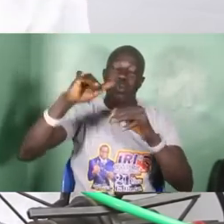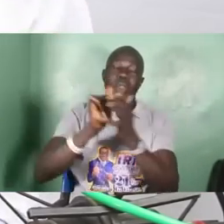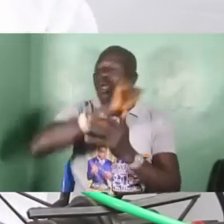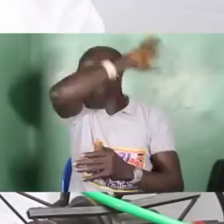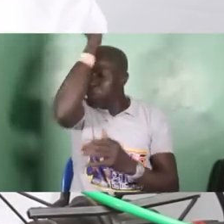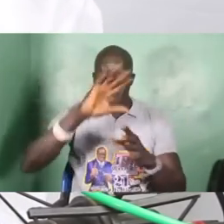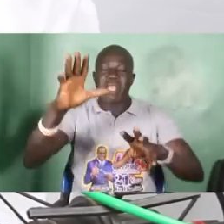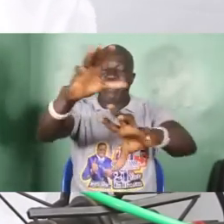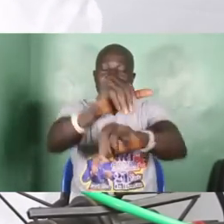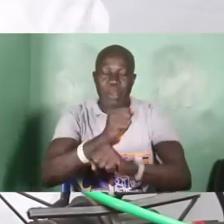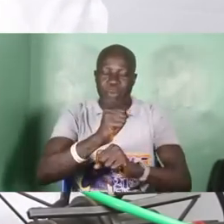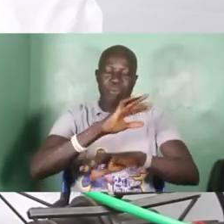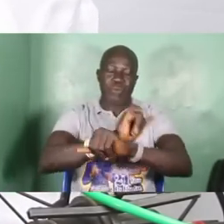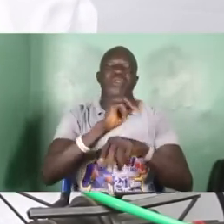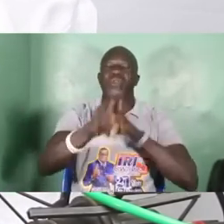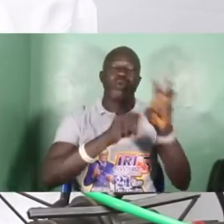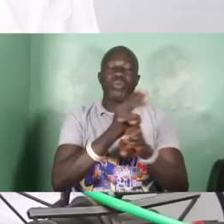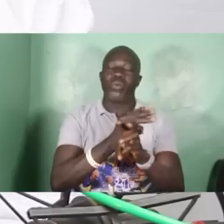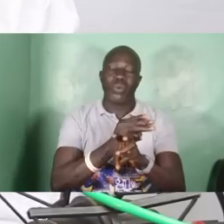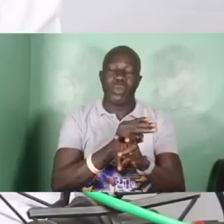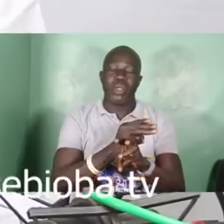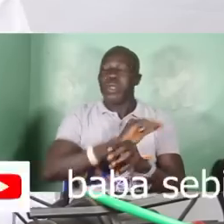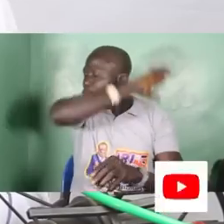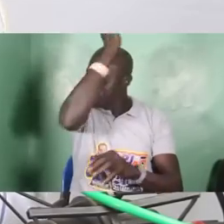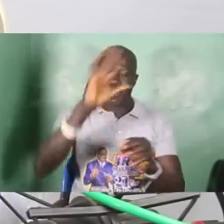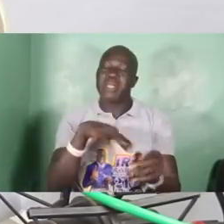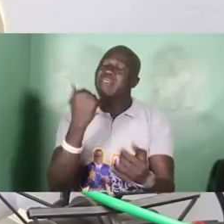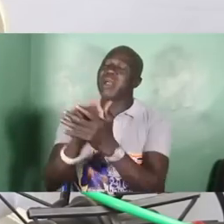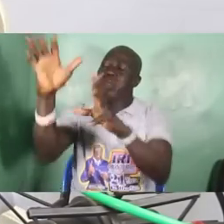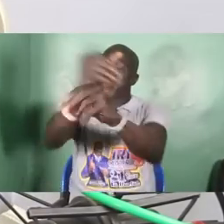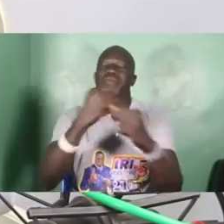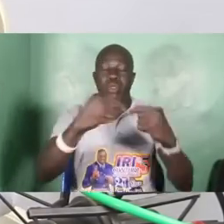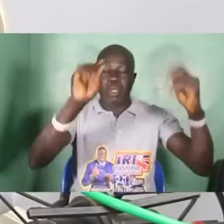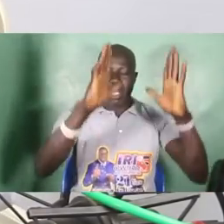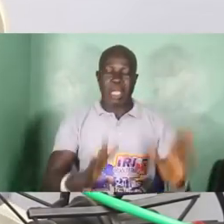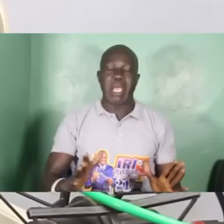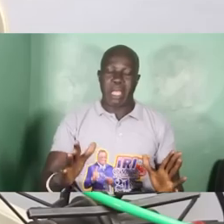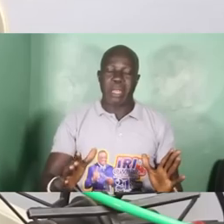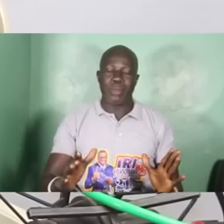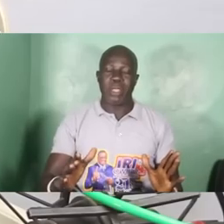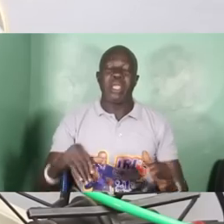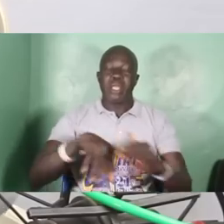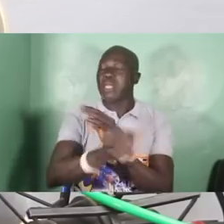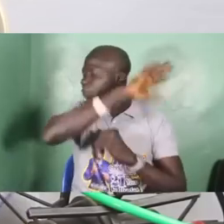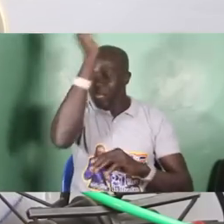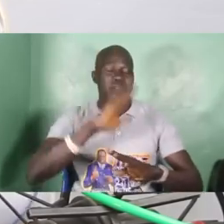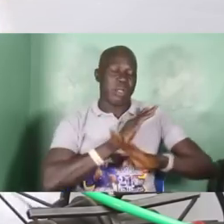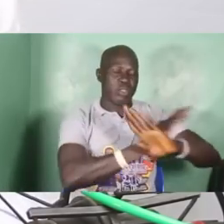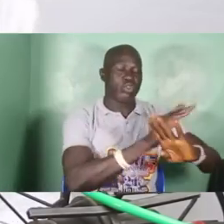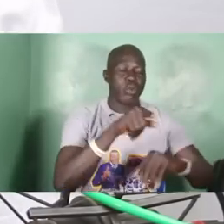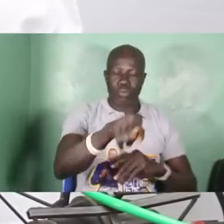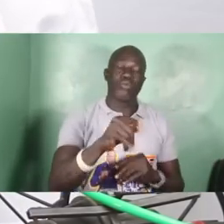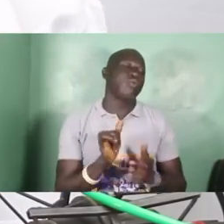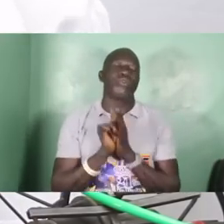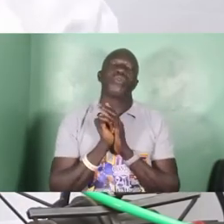Oh, Miss Emu Fire. You be unstoppable. Oh, Miss Emu Fata. You be untouchable for the enemy. Oh, lay down, bro. You